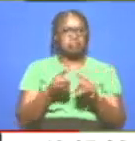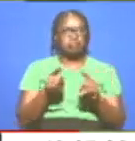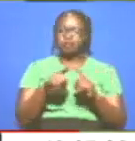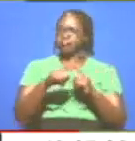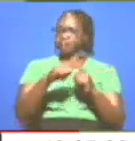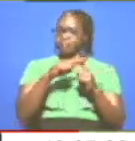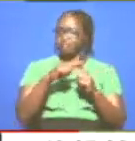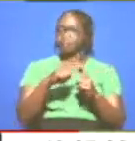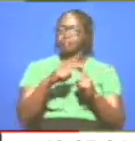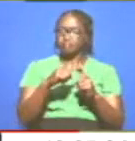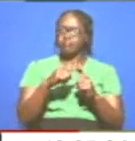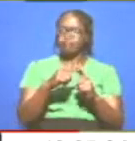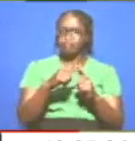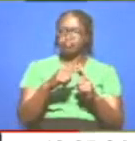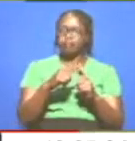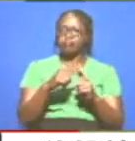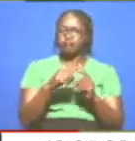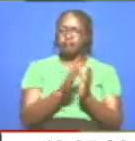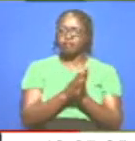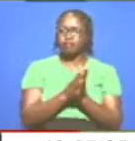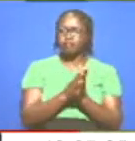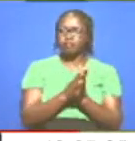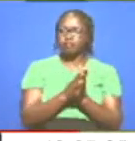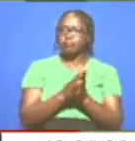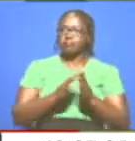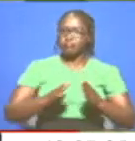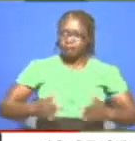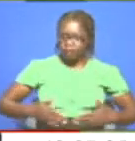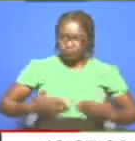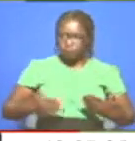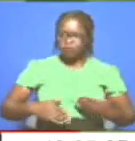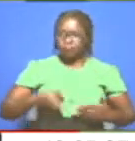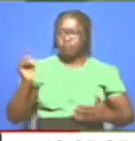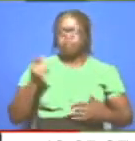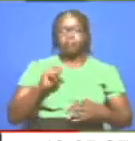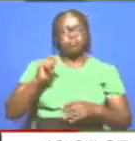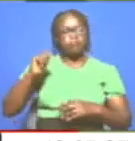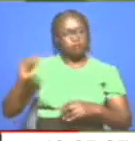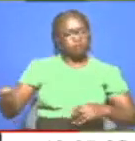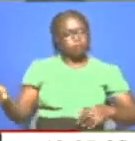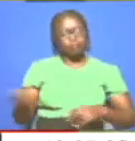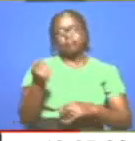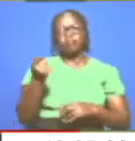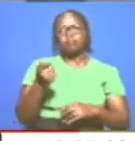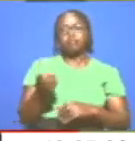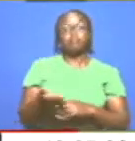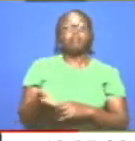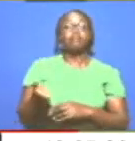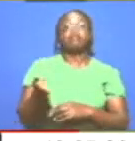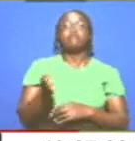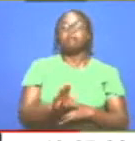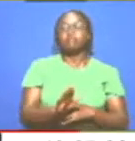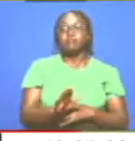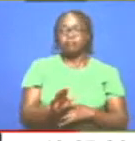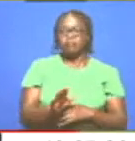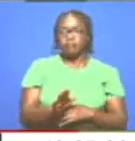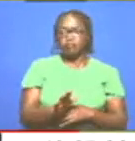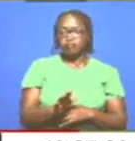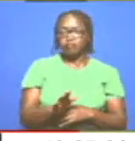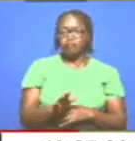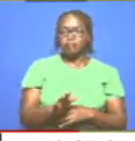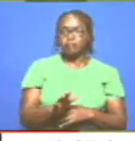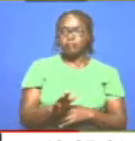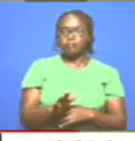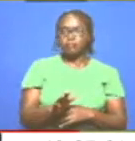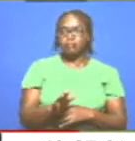and was so happy and glad that Kenya cricket now is at least back, yeah. So gave us a lot